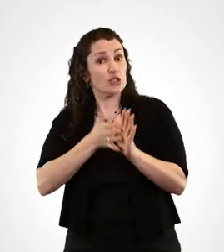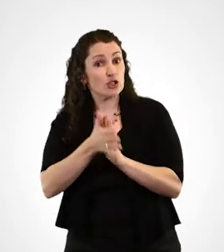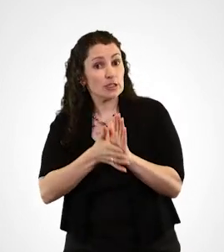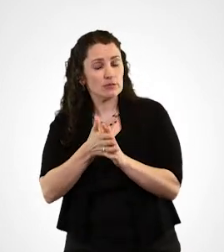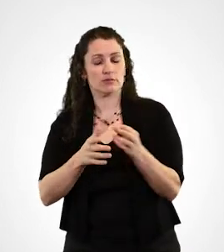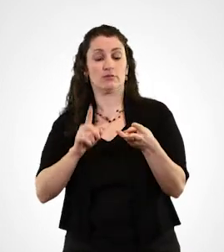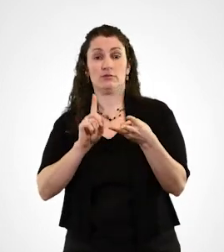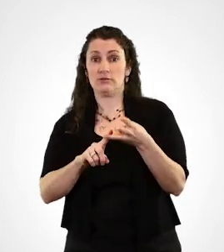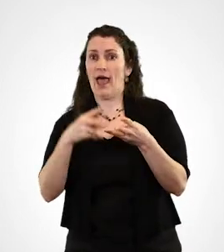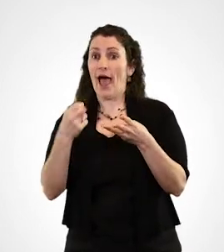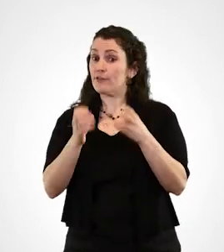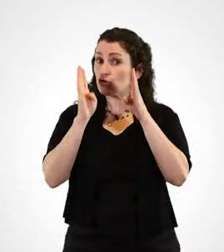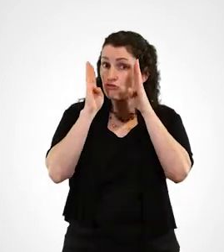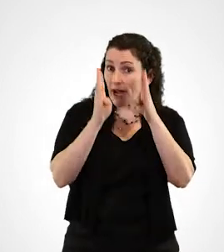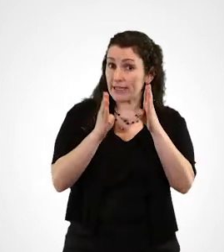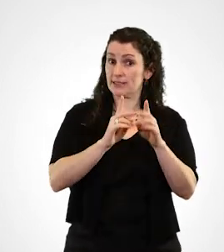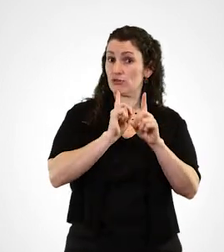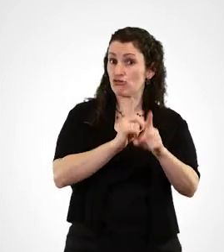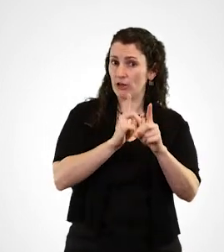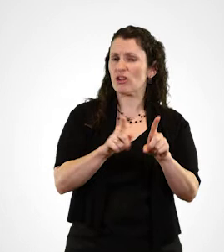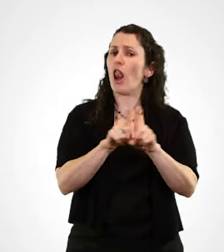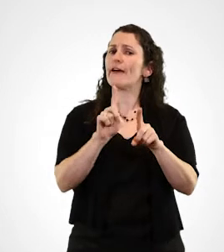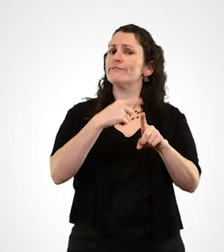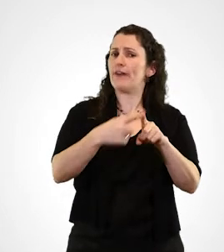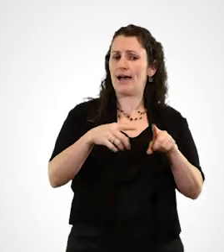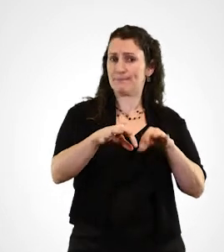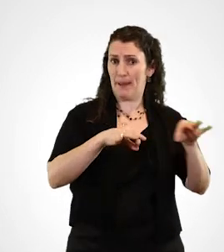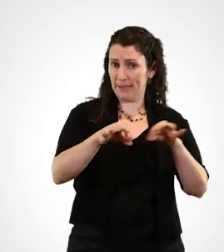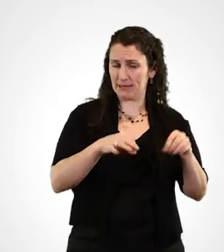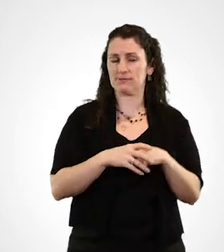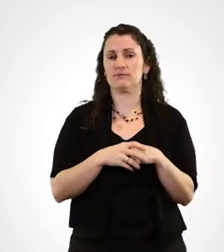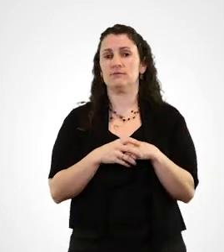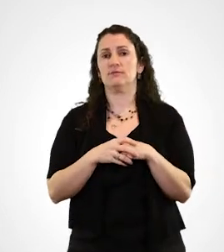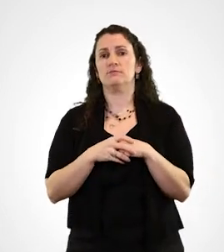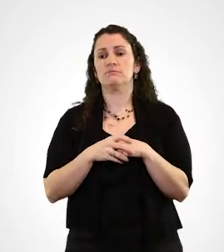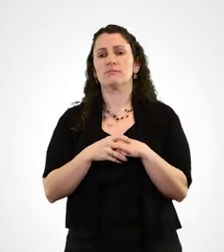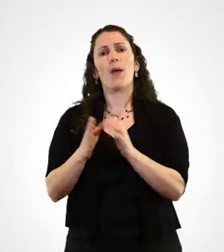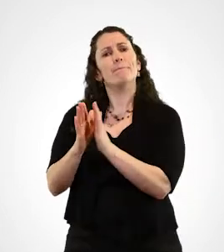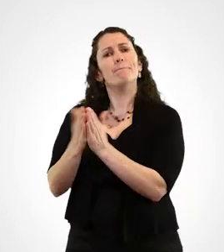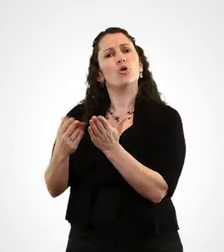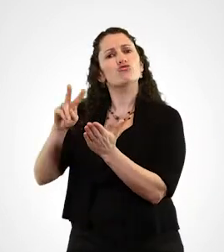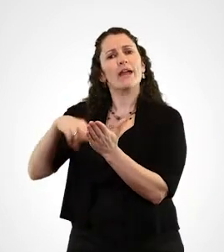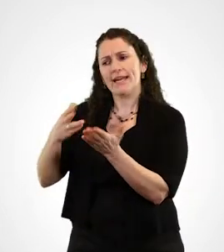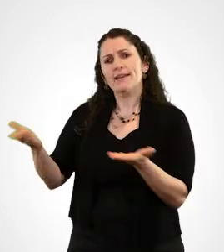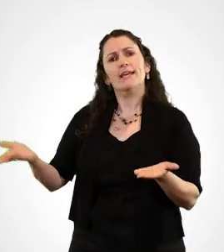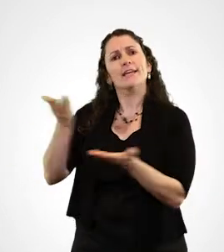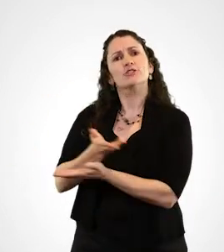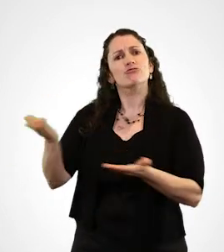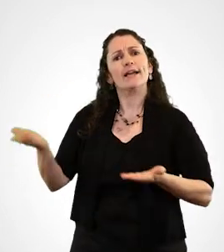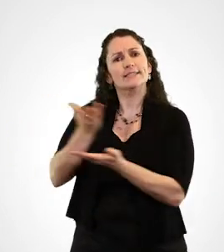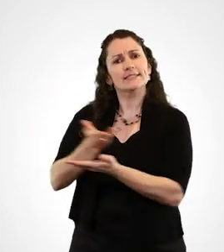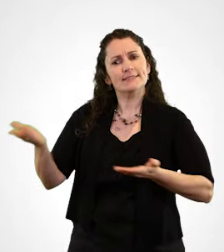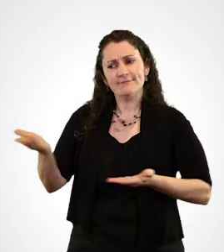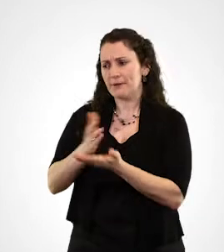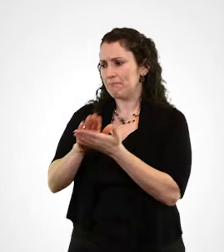engaging in direct instruction like fast mapping, interactive book reading with books that include target words to put